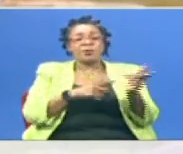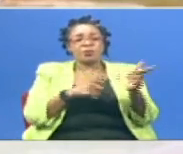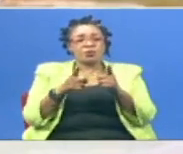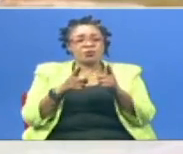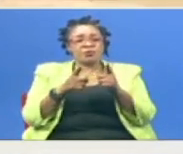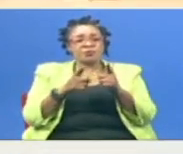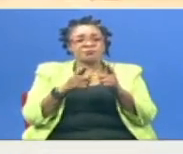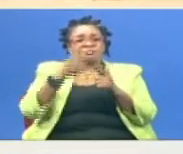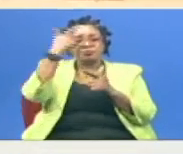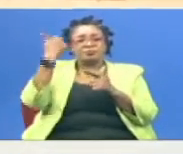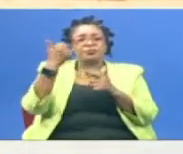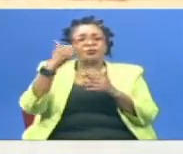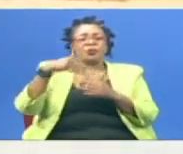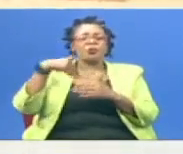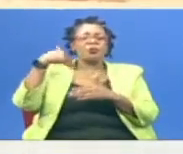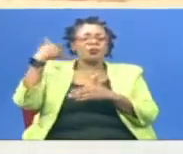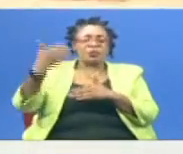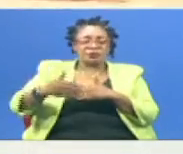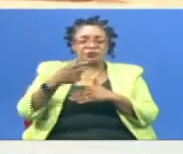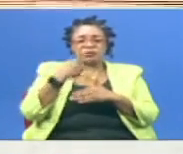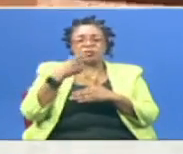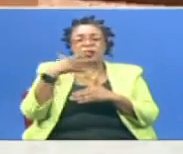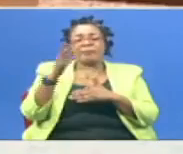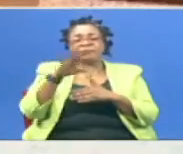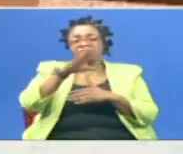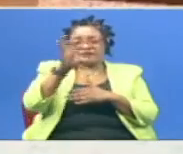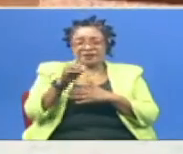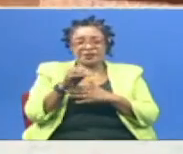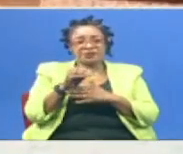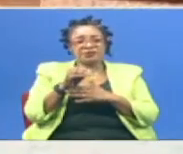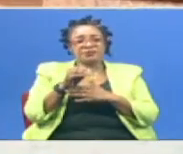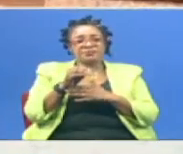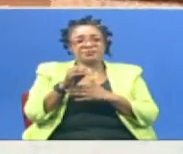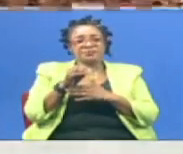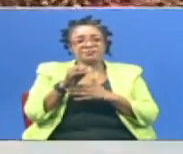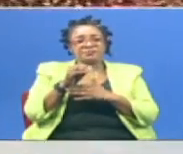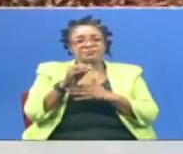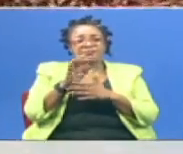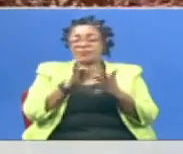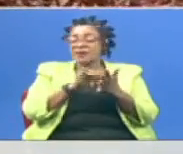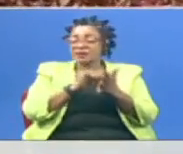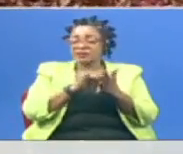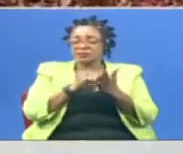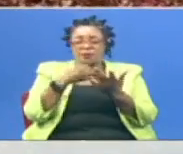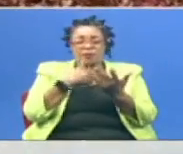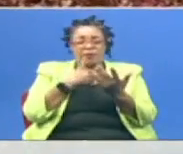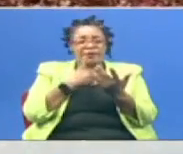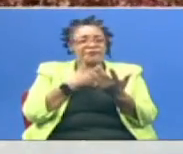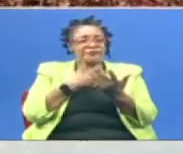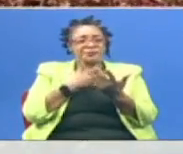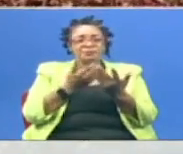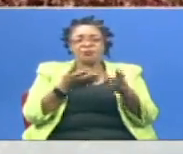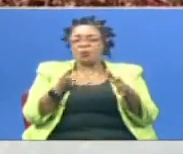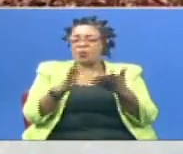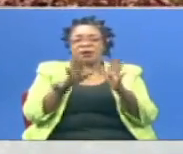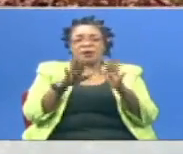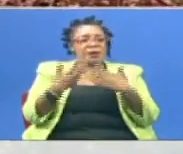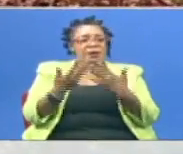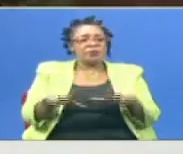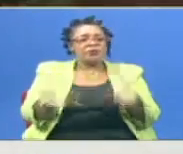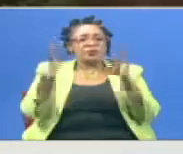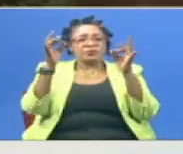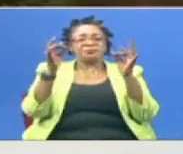because we keep on talking about Africans, we've talked about Africans, but there's nowhere where we found